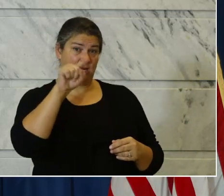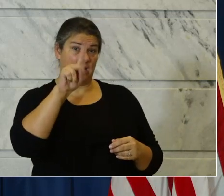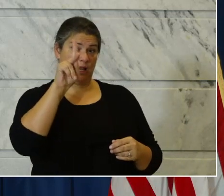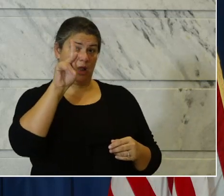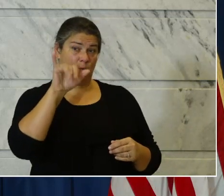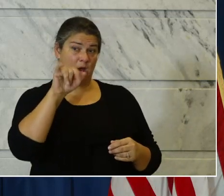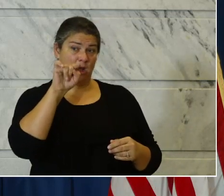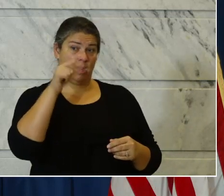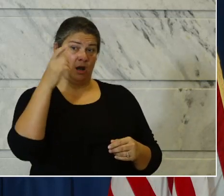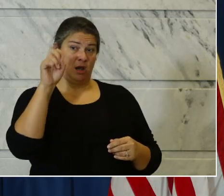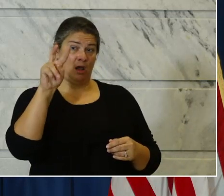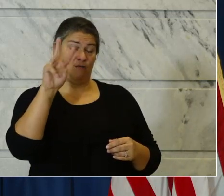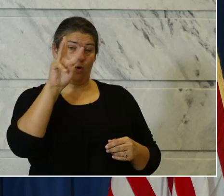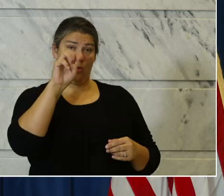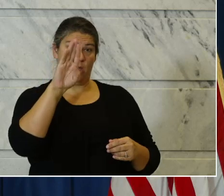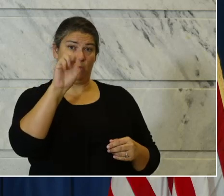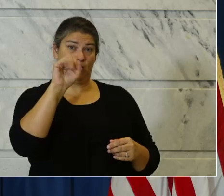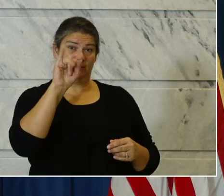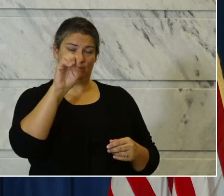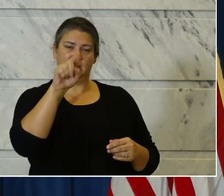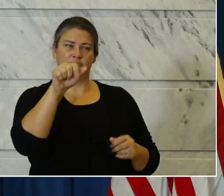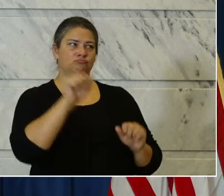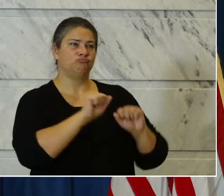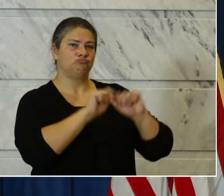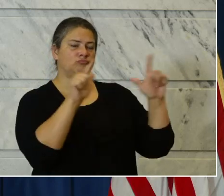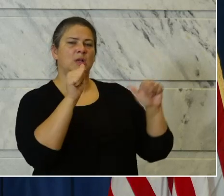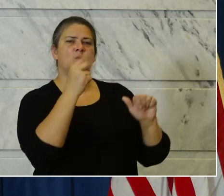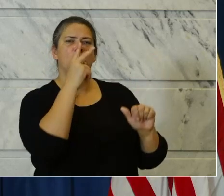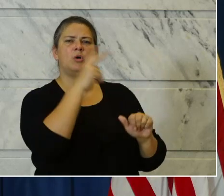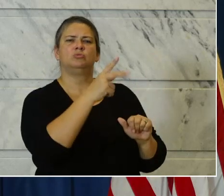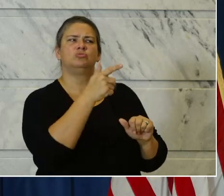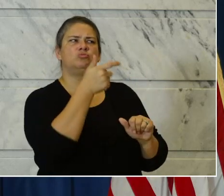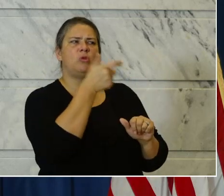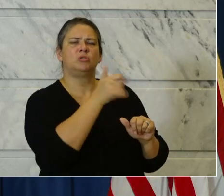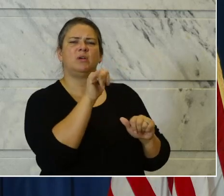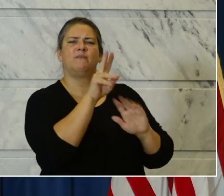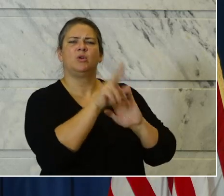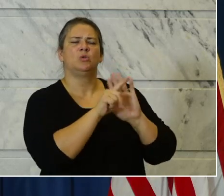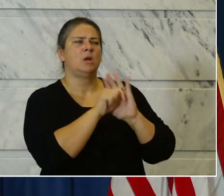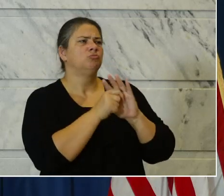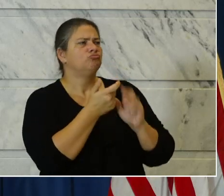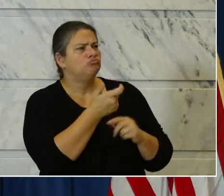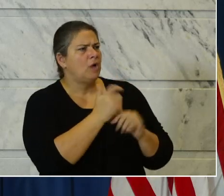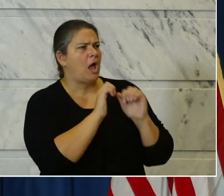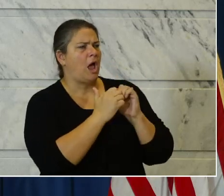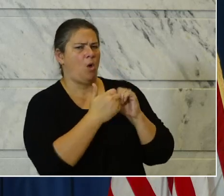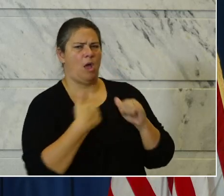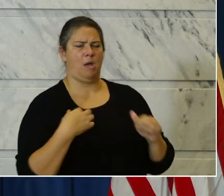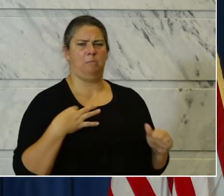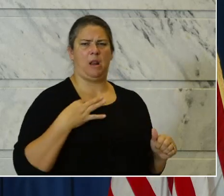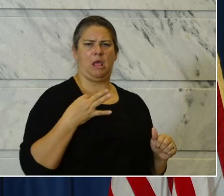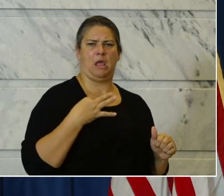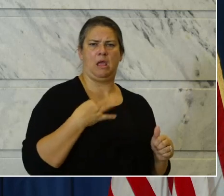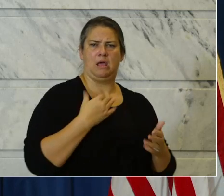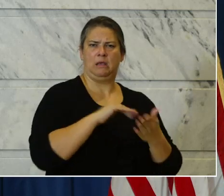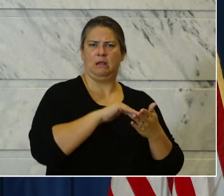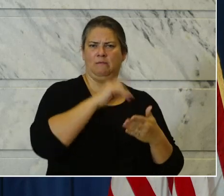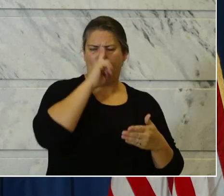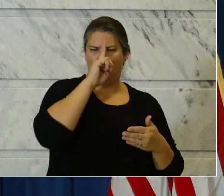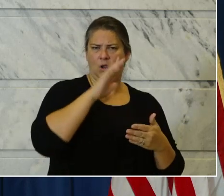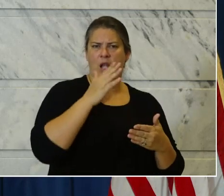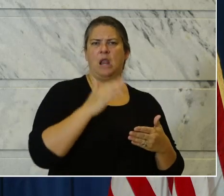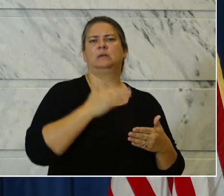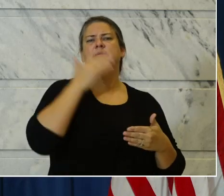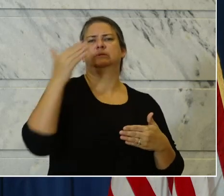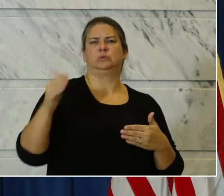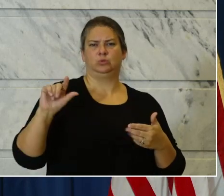kcc.ky.gov website, you can see that video and see how to apply for those. We are still assessing